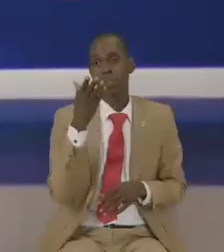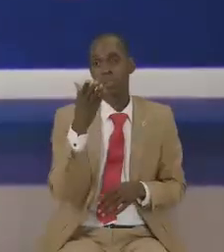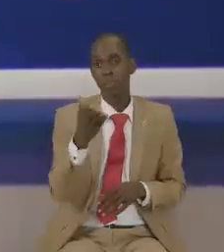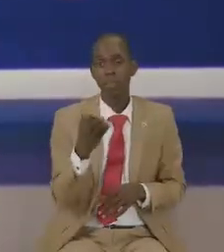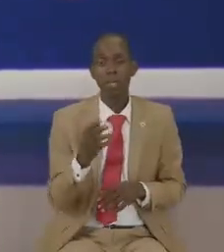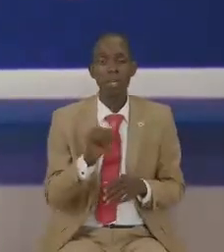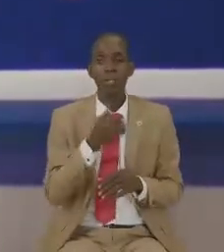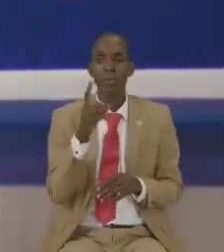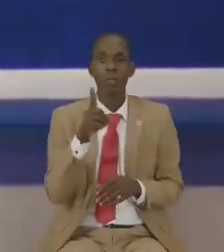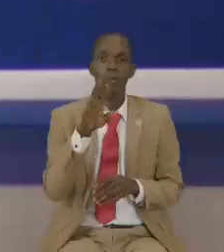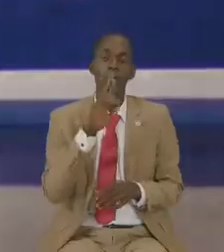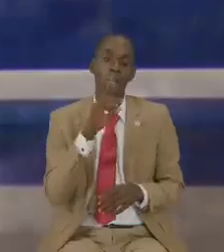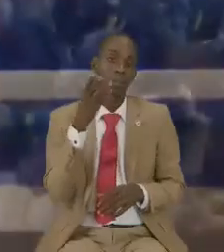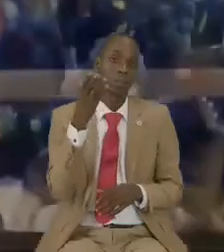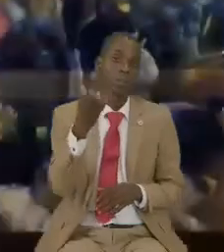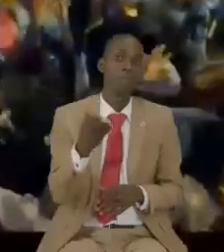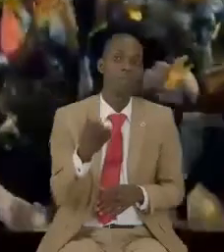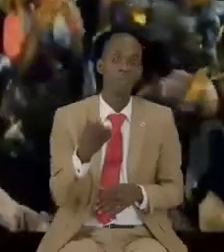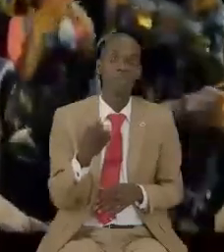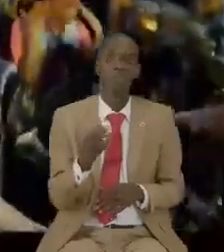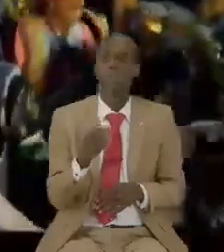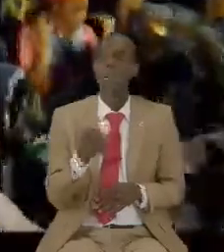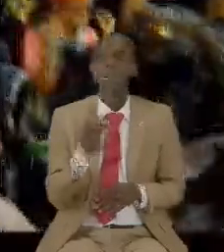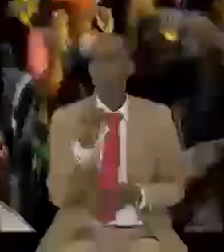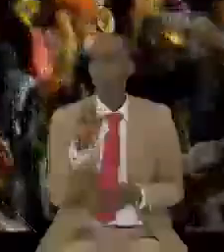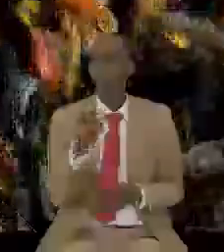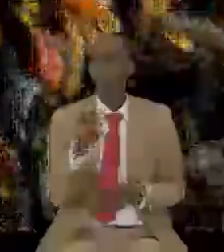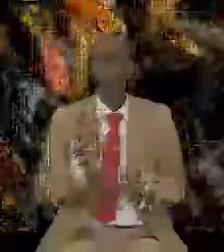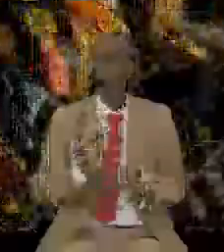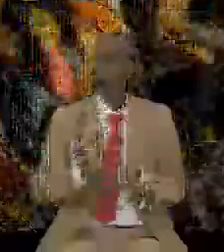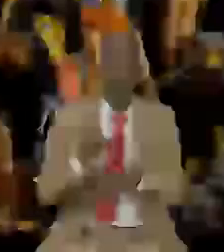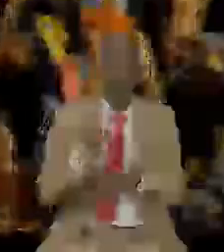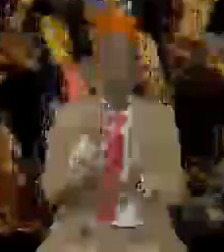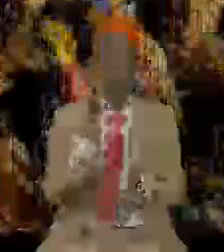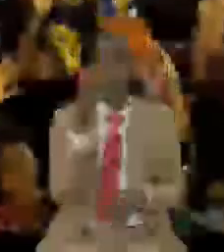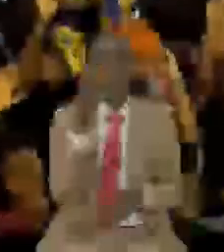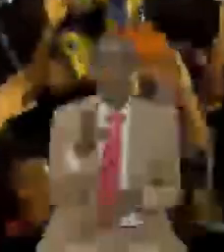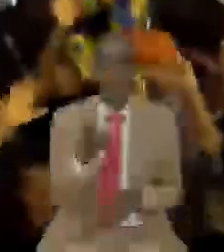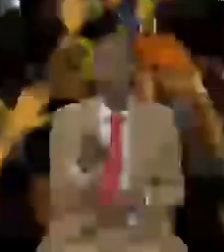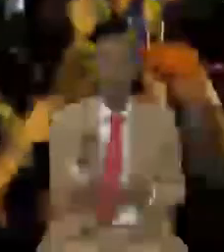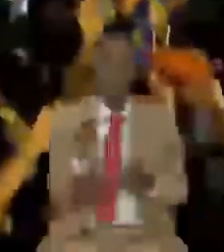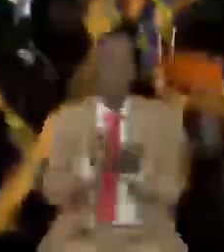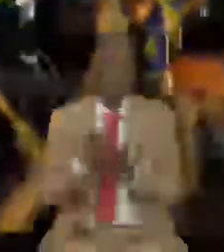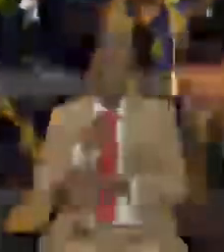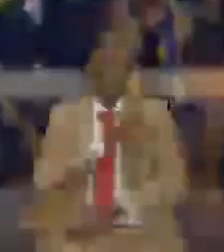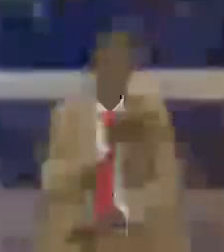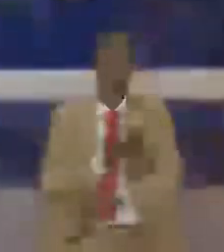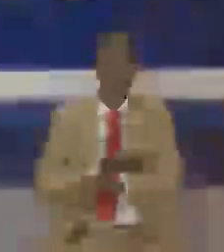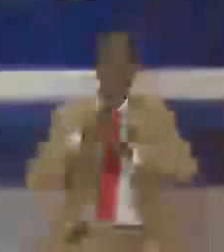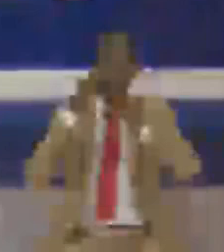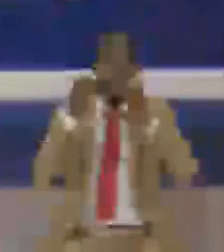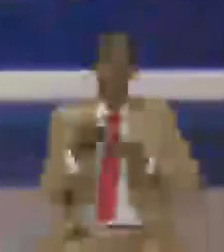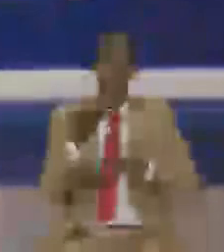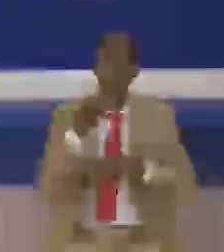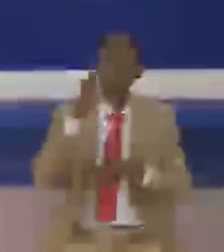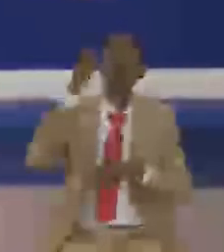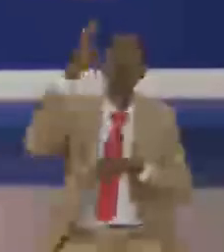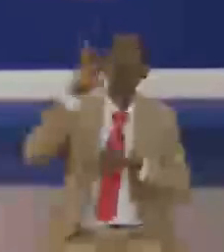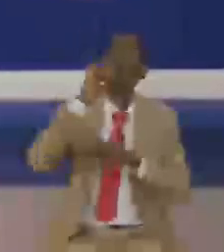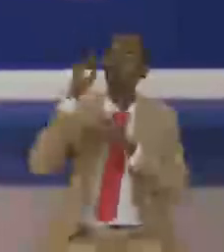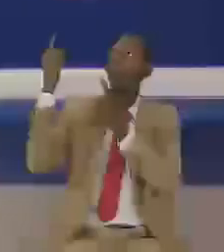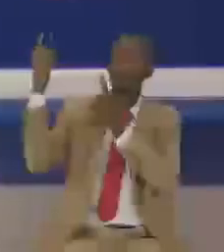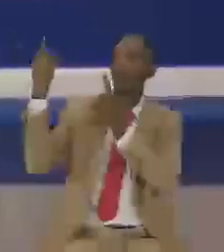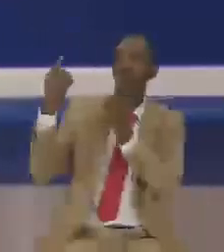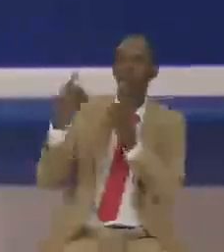you are, any congregation you are, that mighty power of God is coming to you